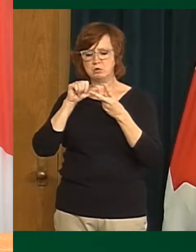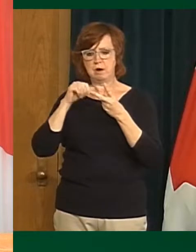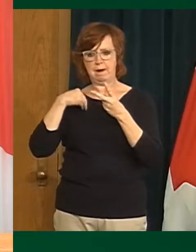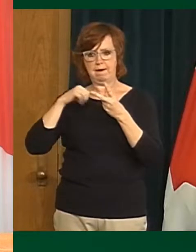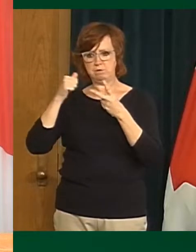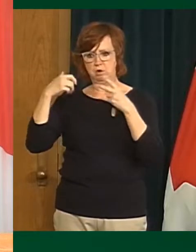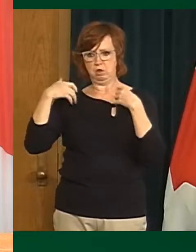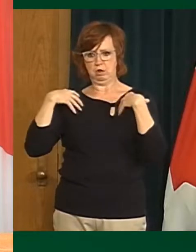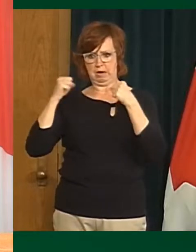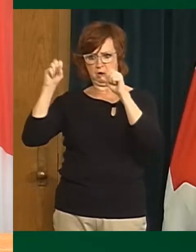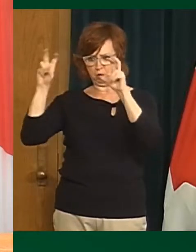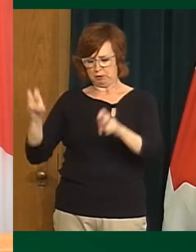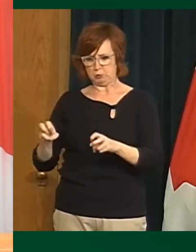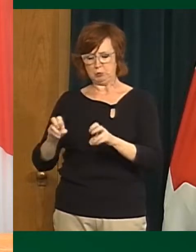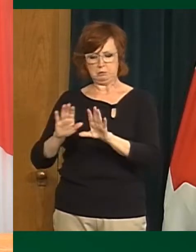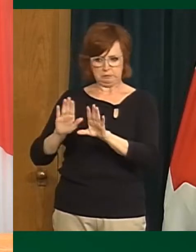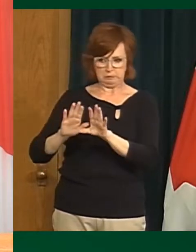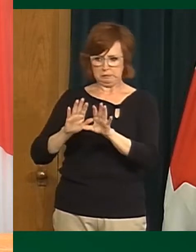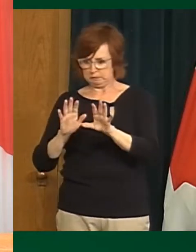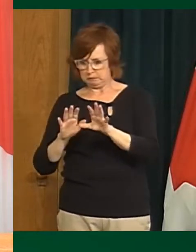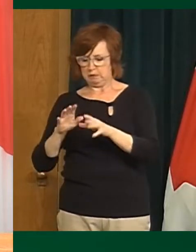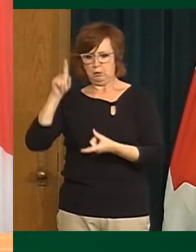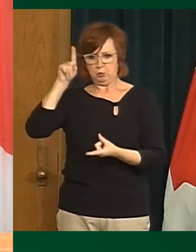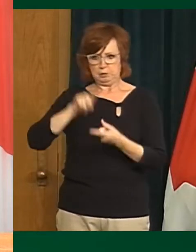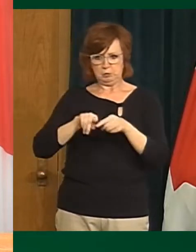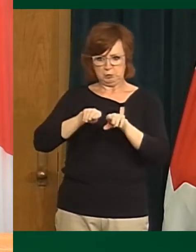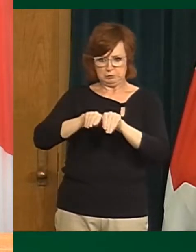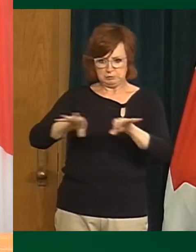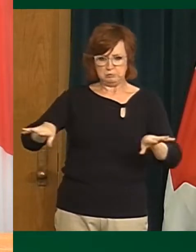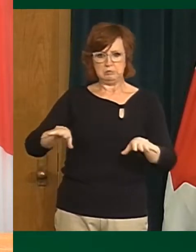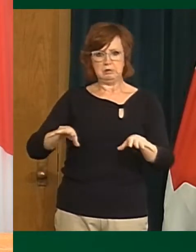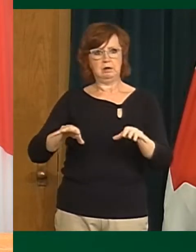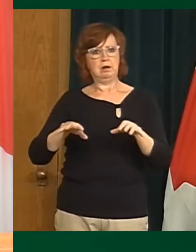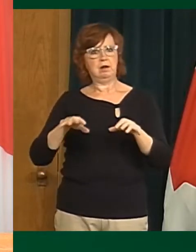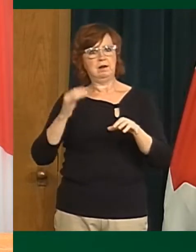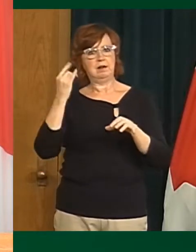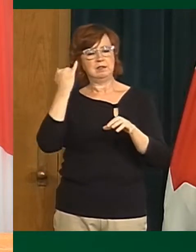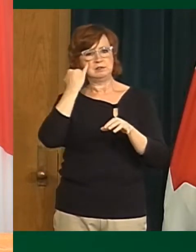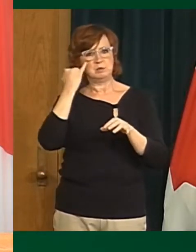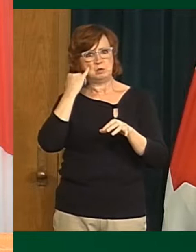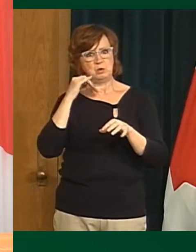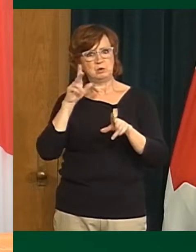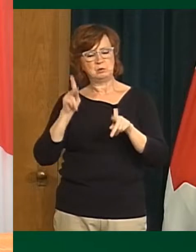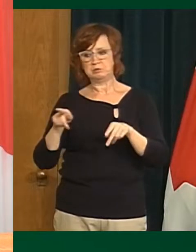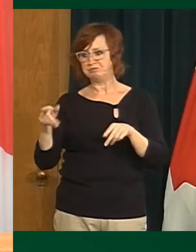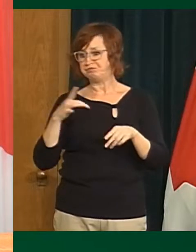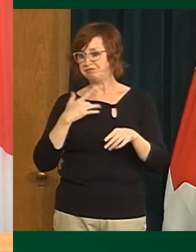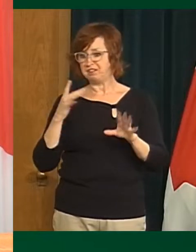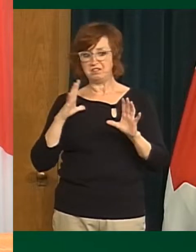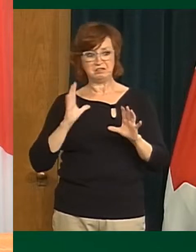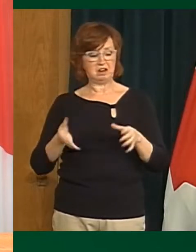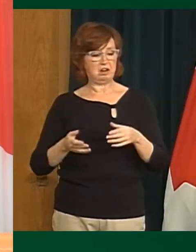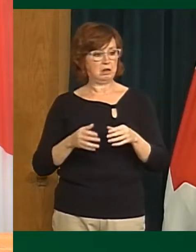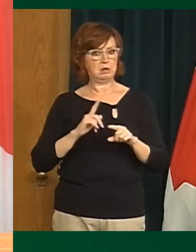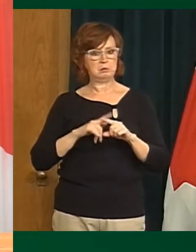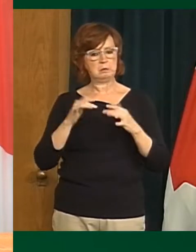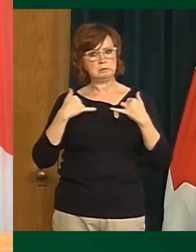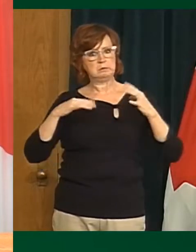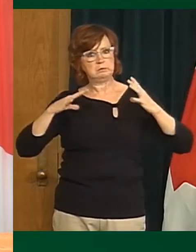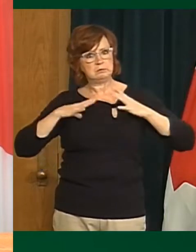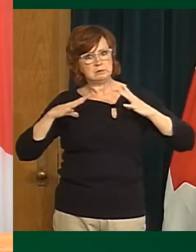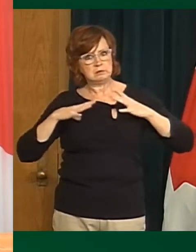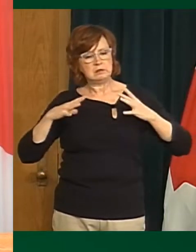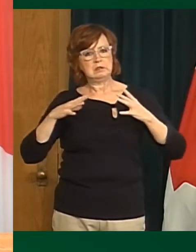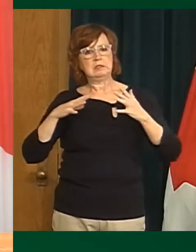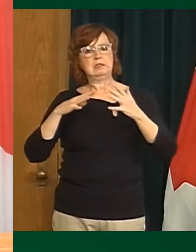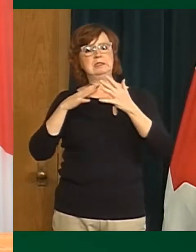who are attending vulnerable? What can we do to minimize the risk of transmission if, for example, someone was asymptomatic and attended? And